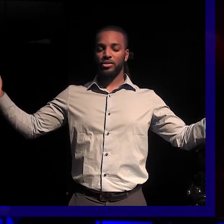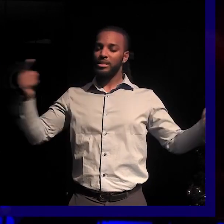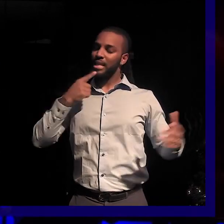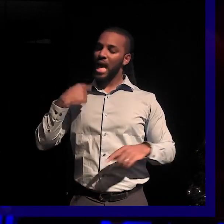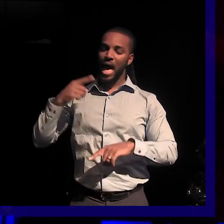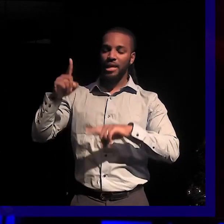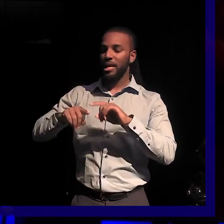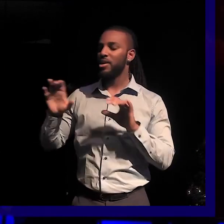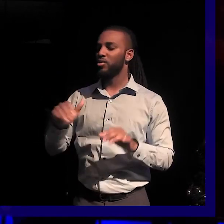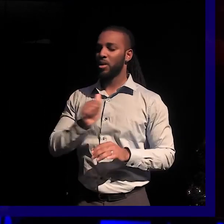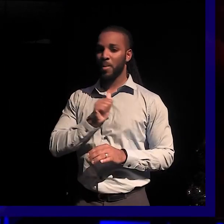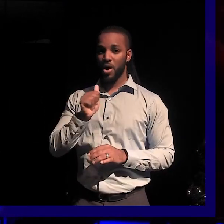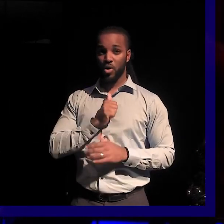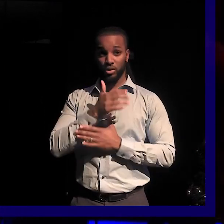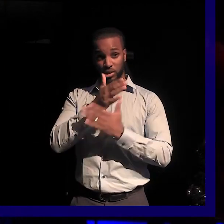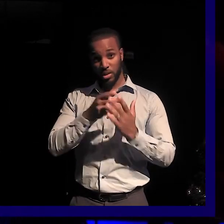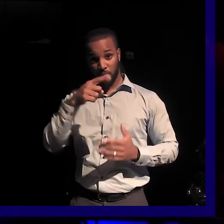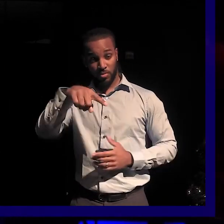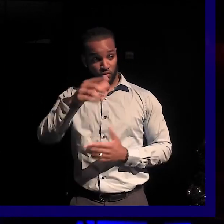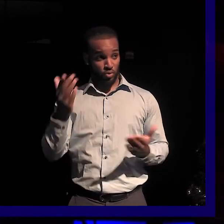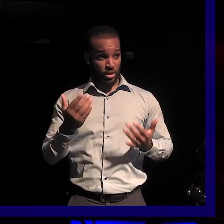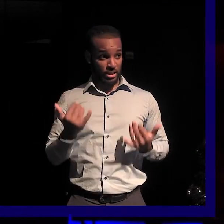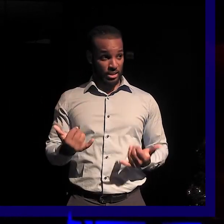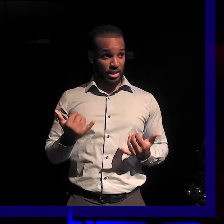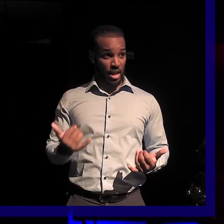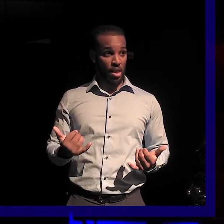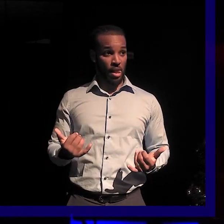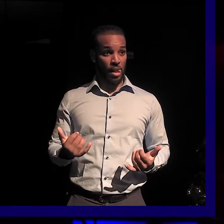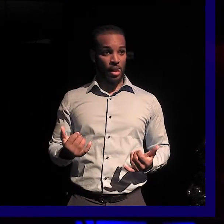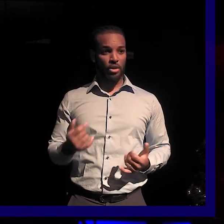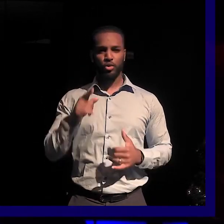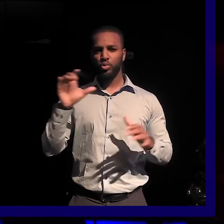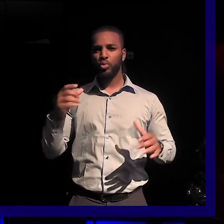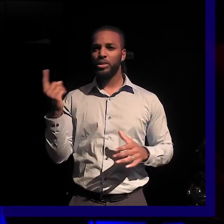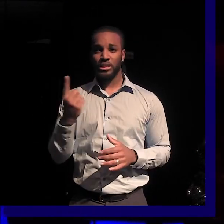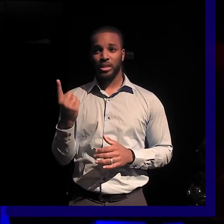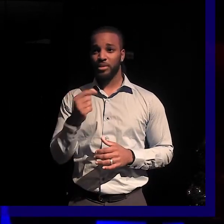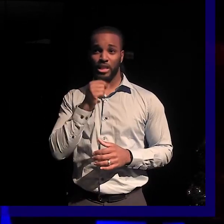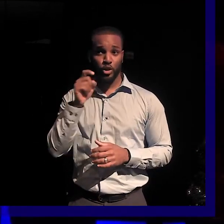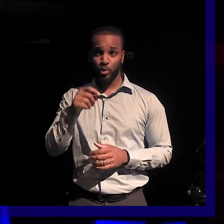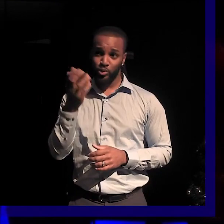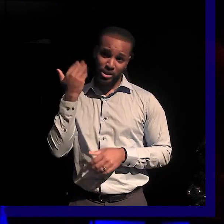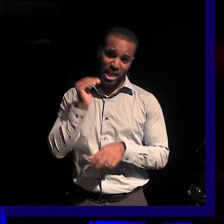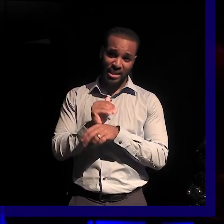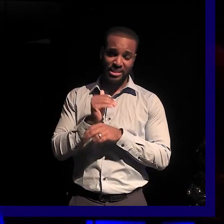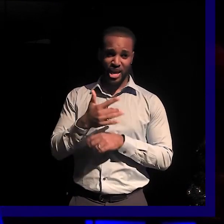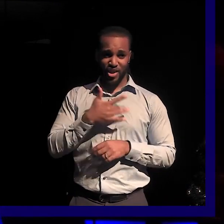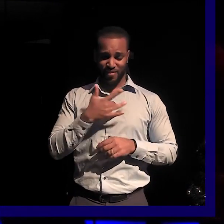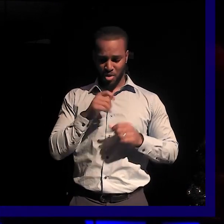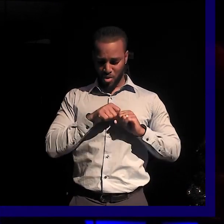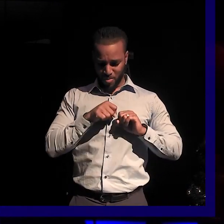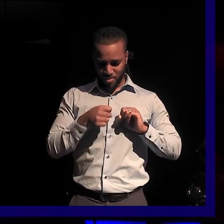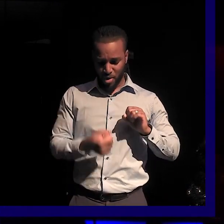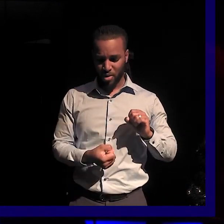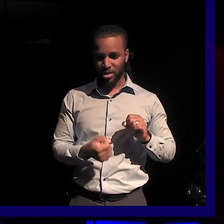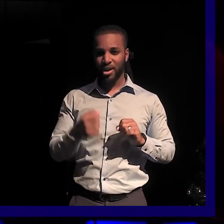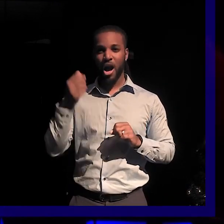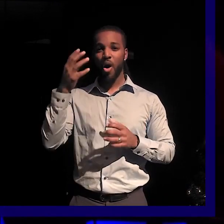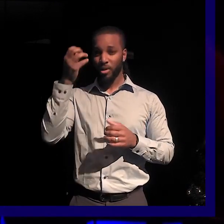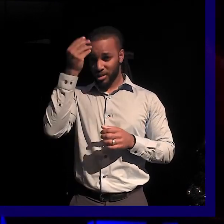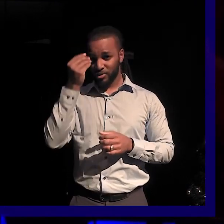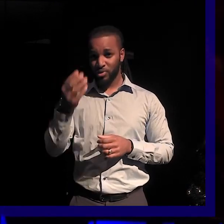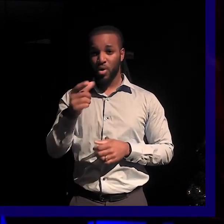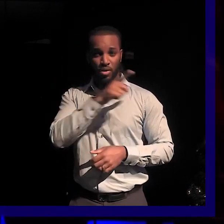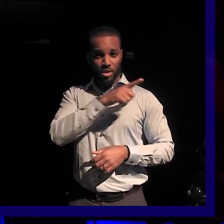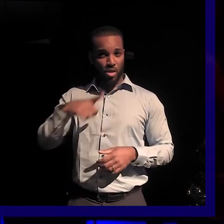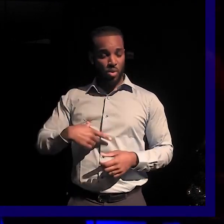do it on my own. Some of you are here today, and you are doing stuff you shouldn't do last night, and you feel broken, and I want you to know the Lord loves you. He says,